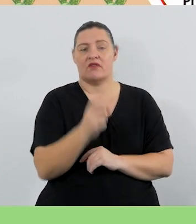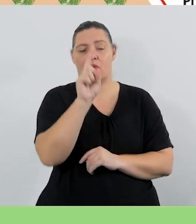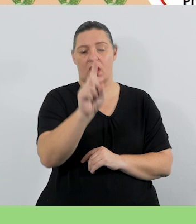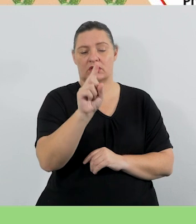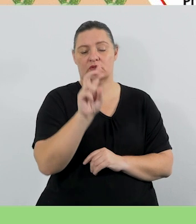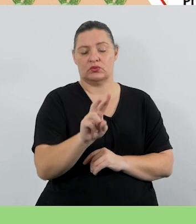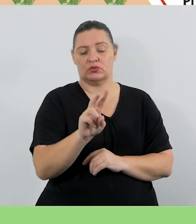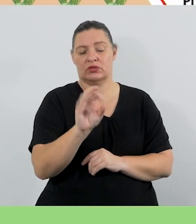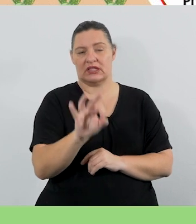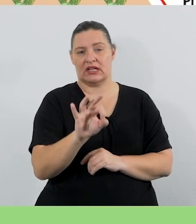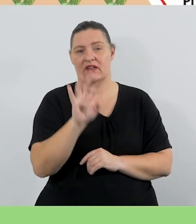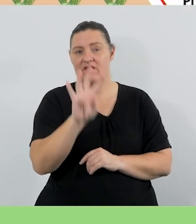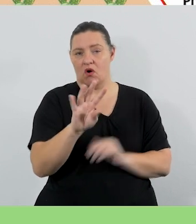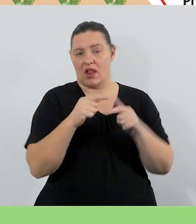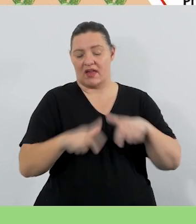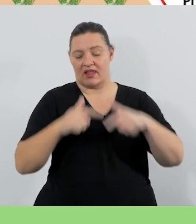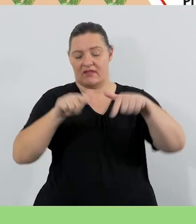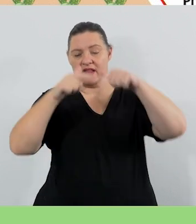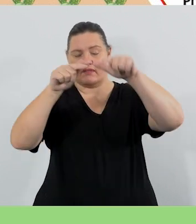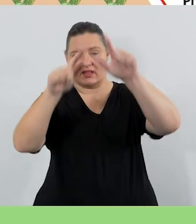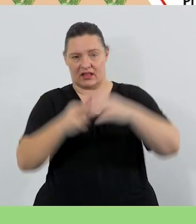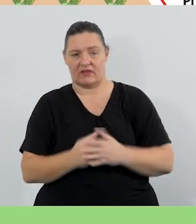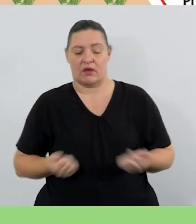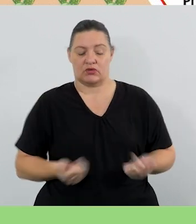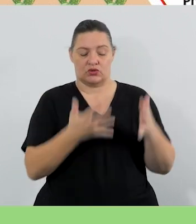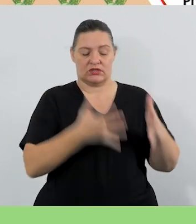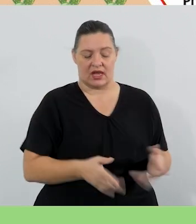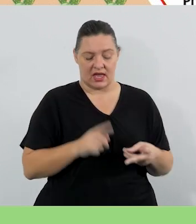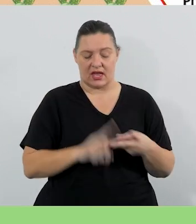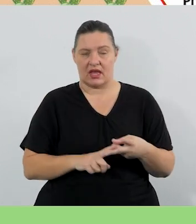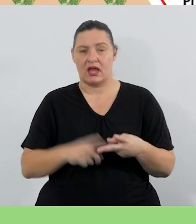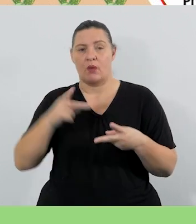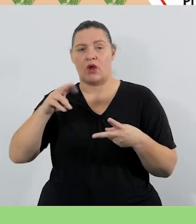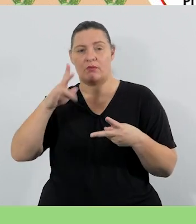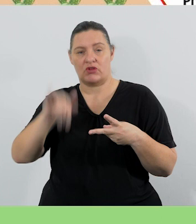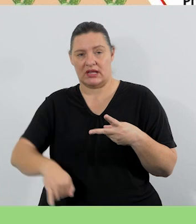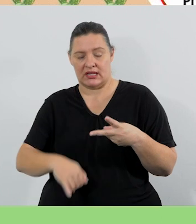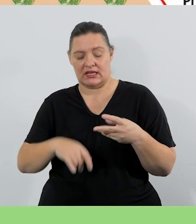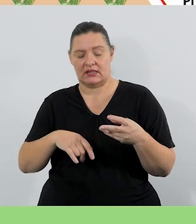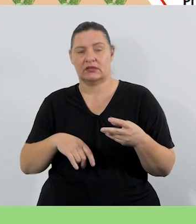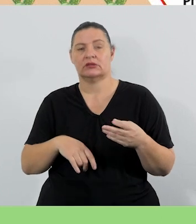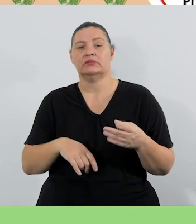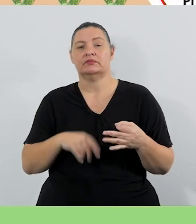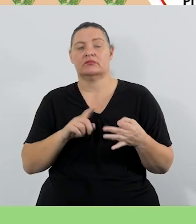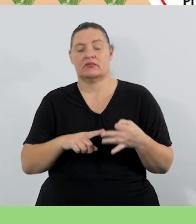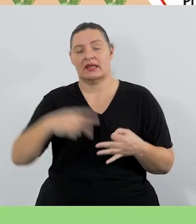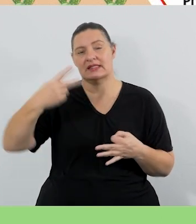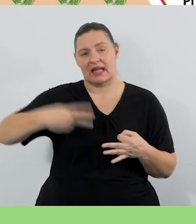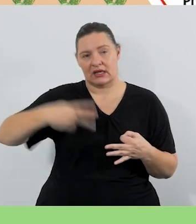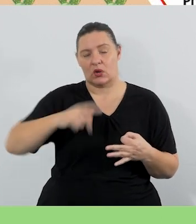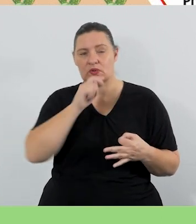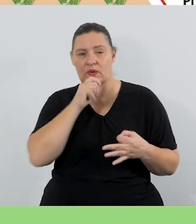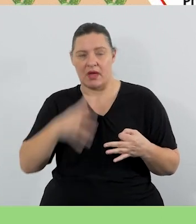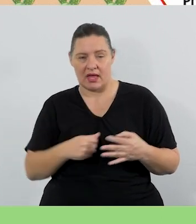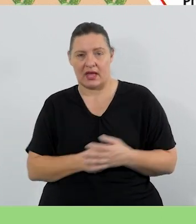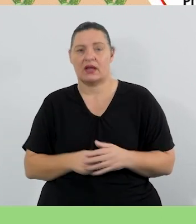1, 2, 3, 4 levels. So we have our producers, our primary consumers, our